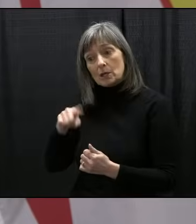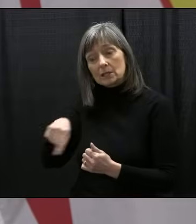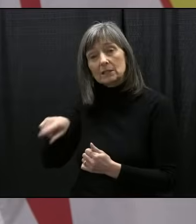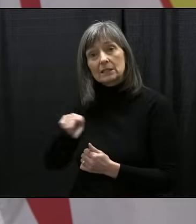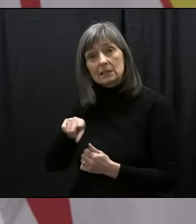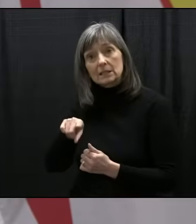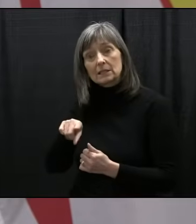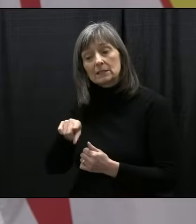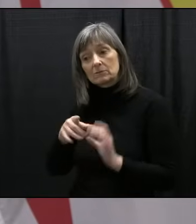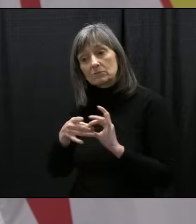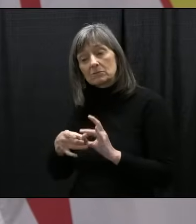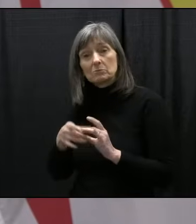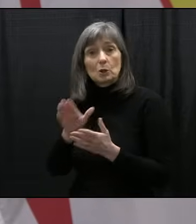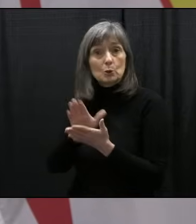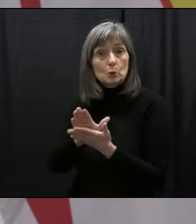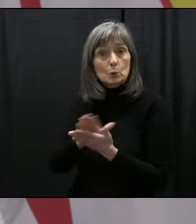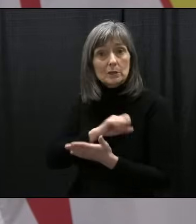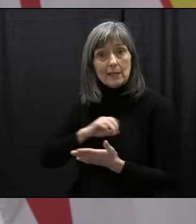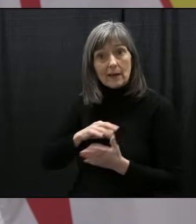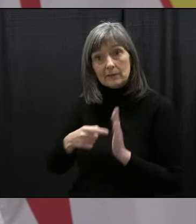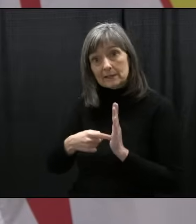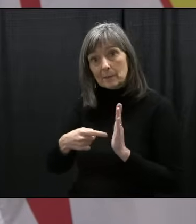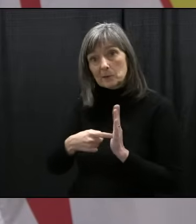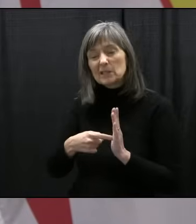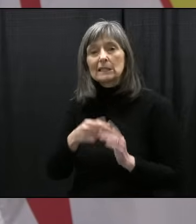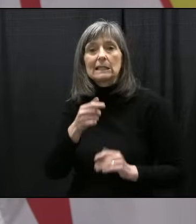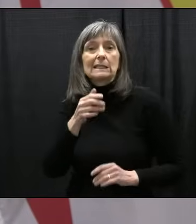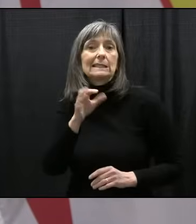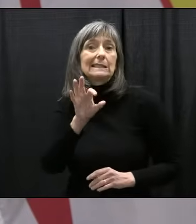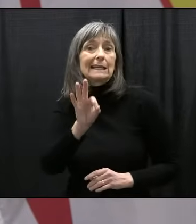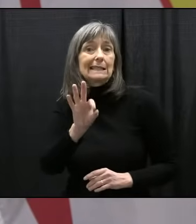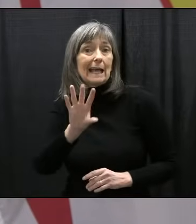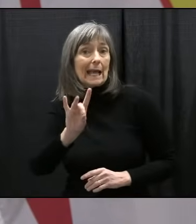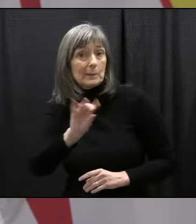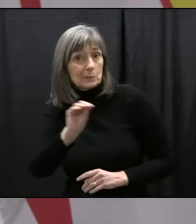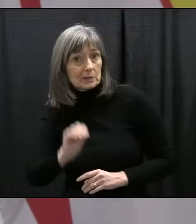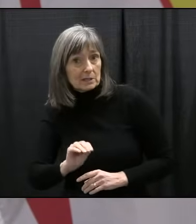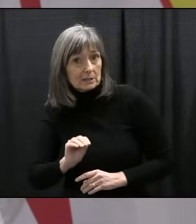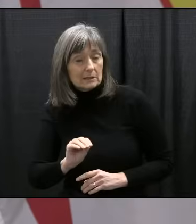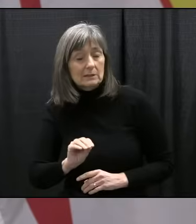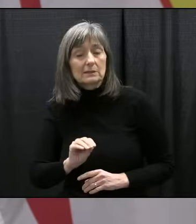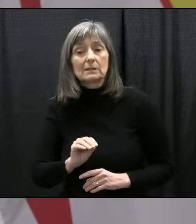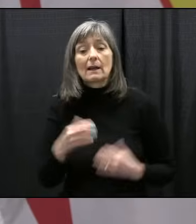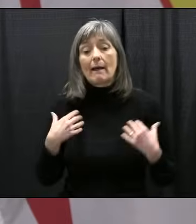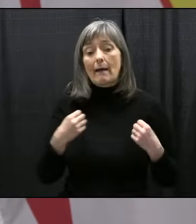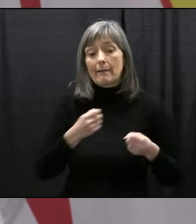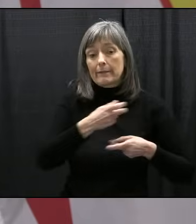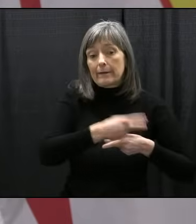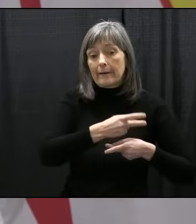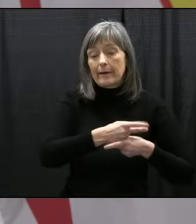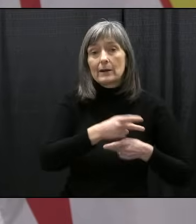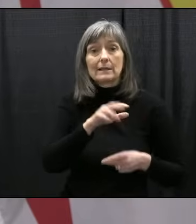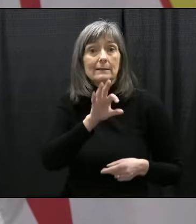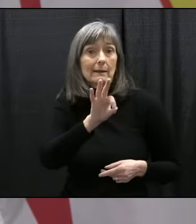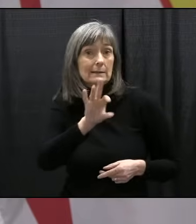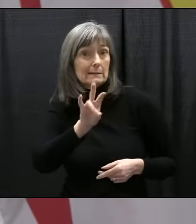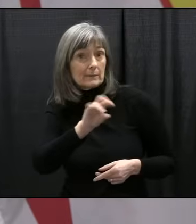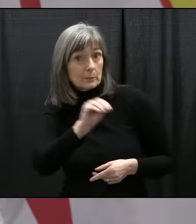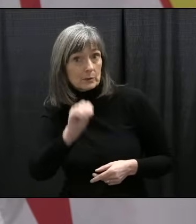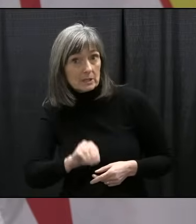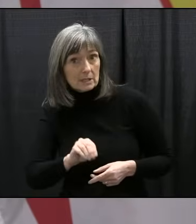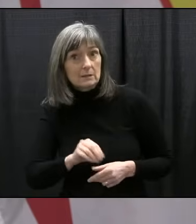example, in the school staff, it's about 98%. In healthcare, it's about